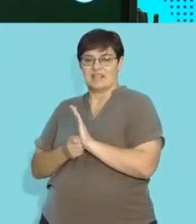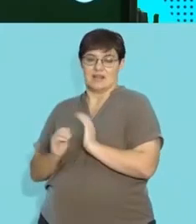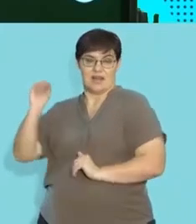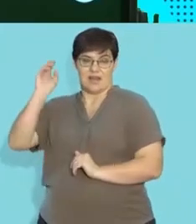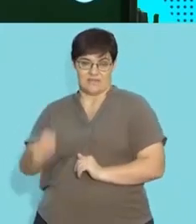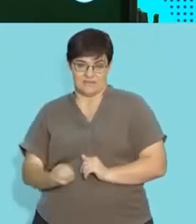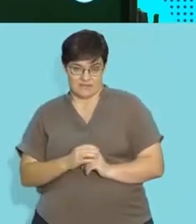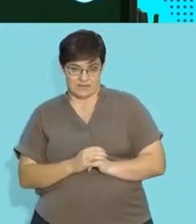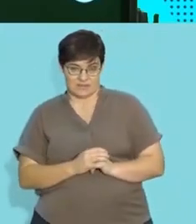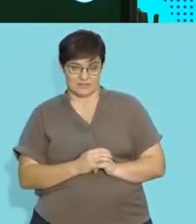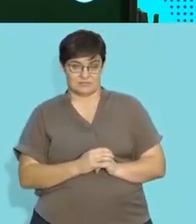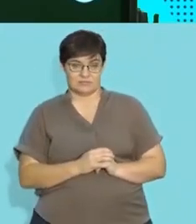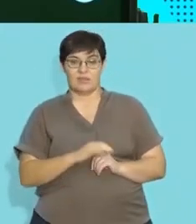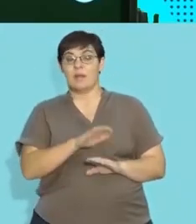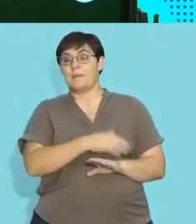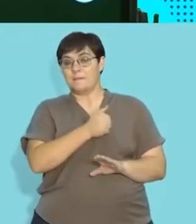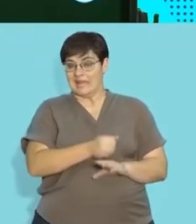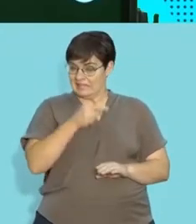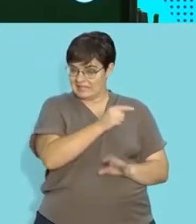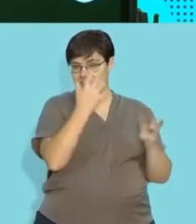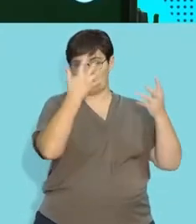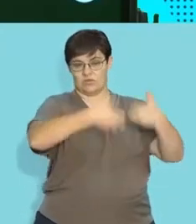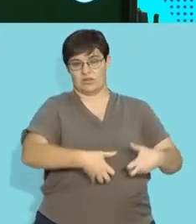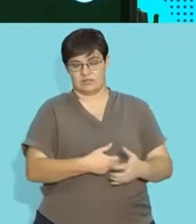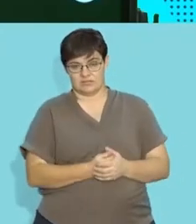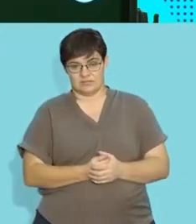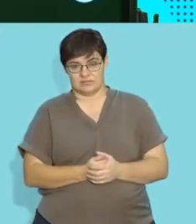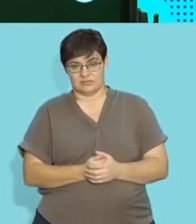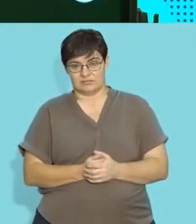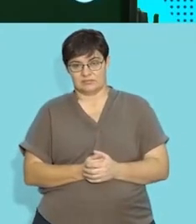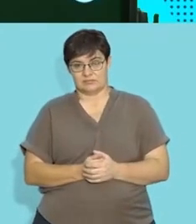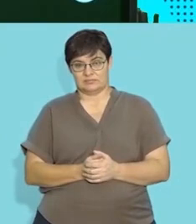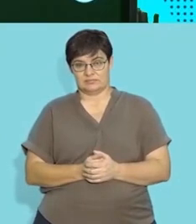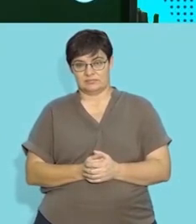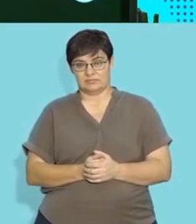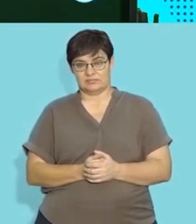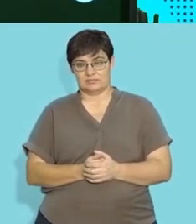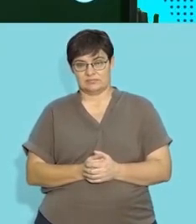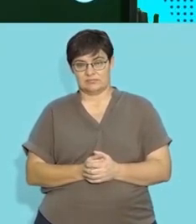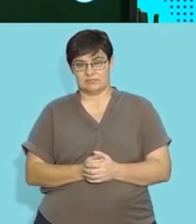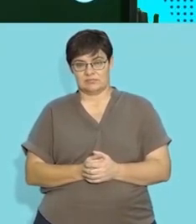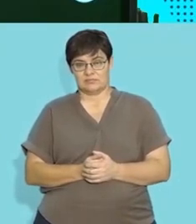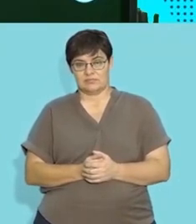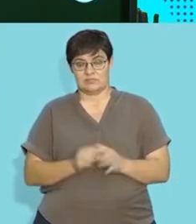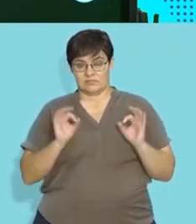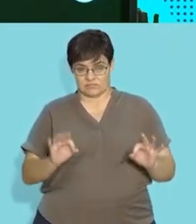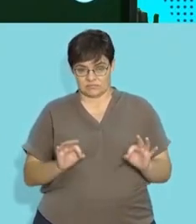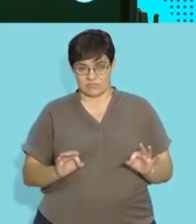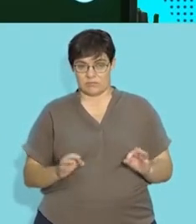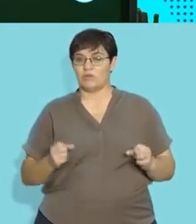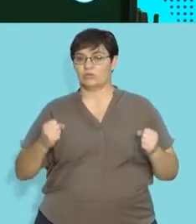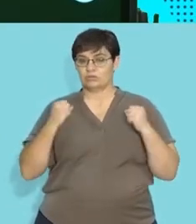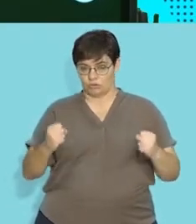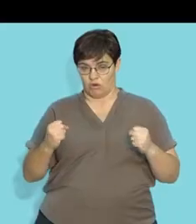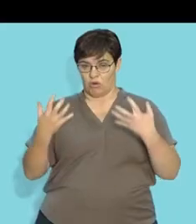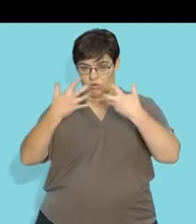all together? Okay, based on this correlation. Okay, fantastic. Are we all together? A strong correlation for